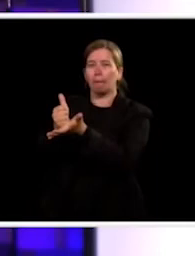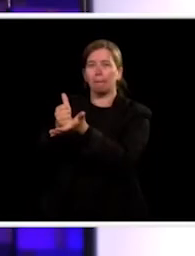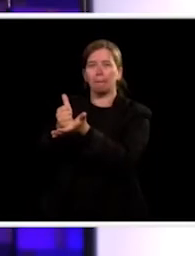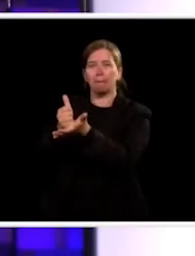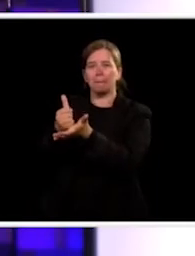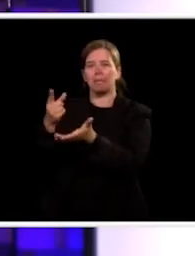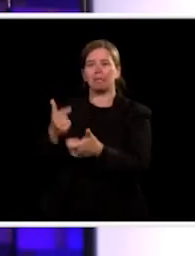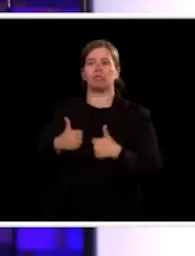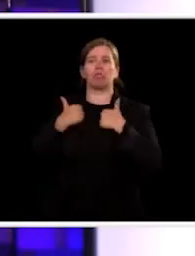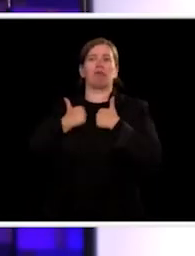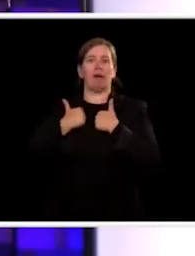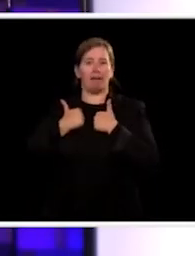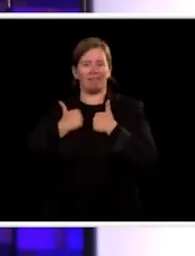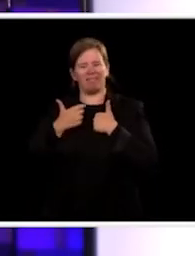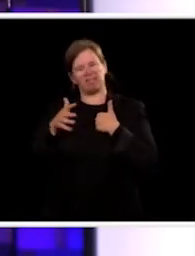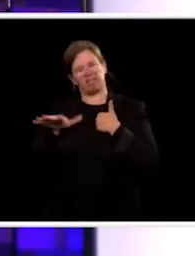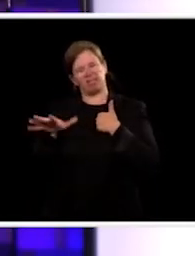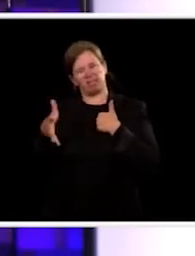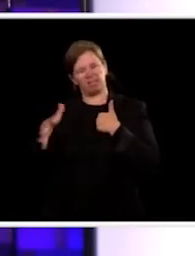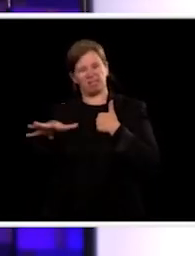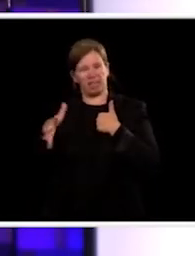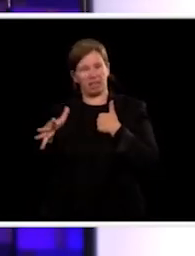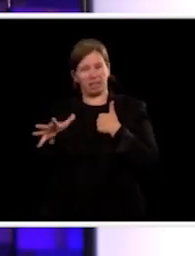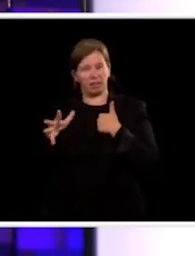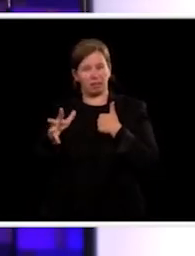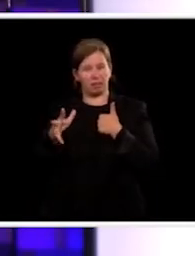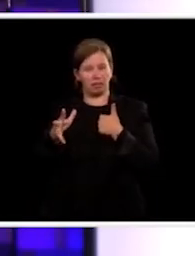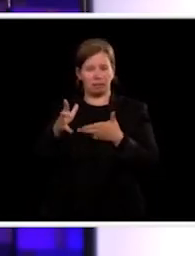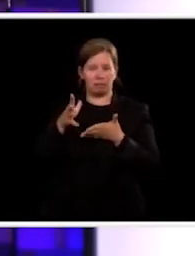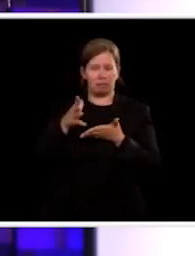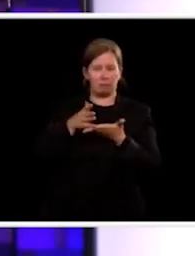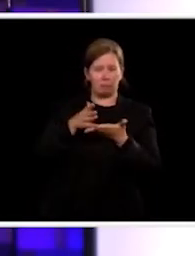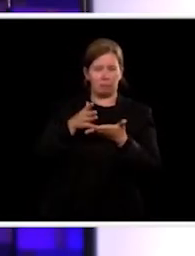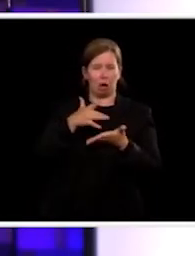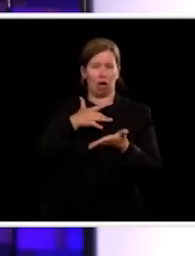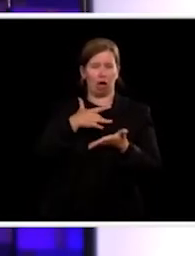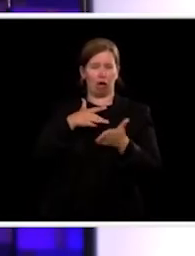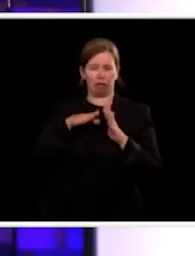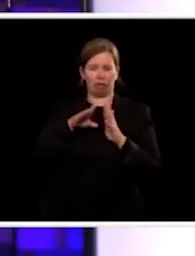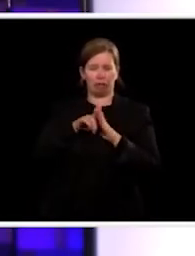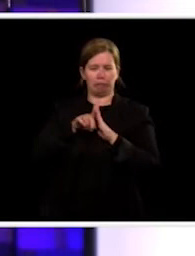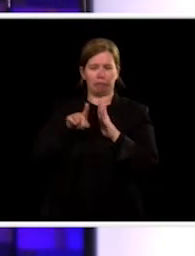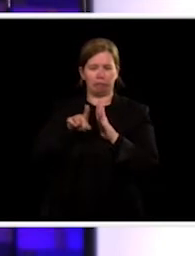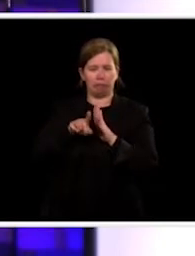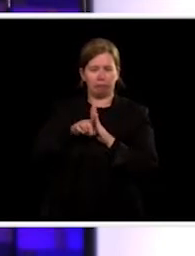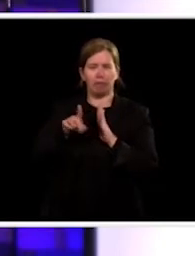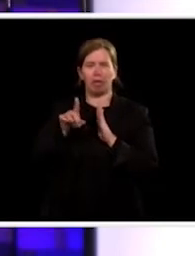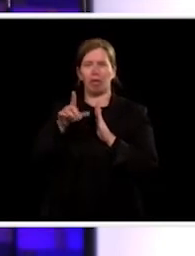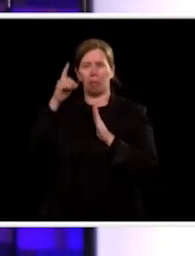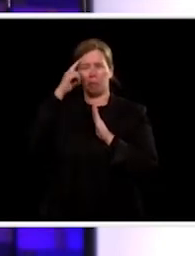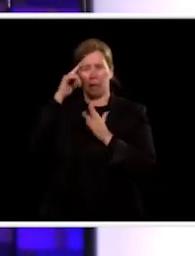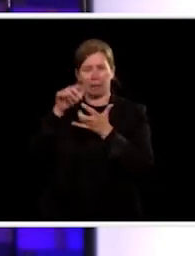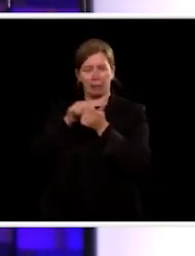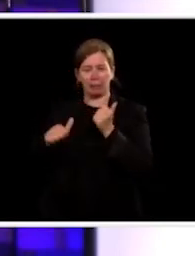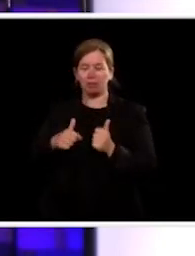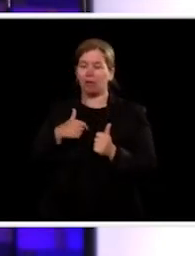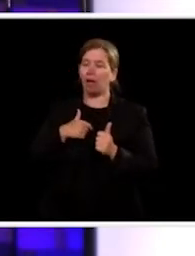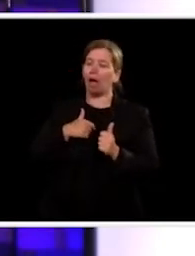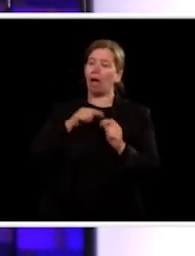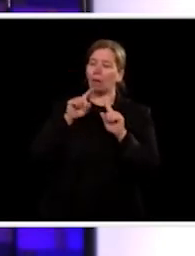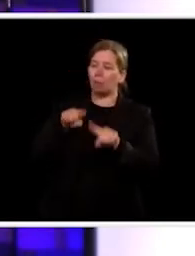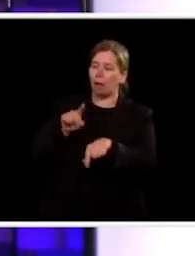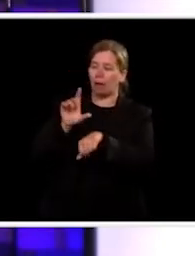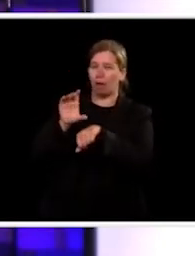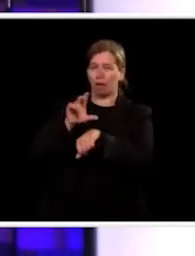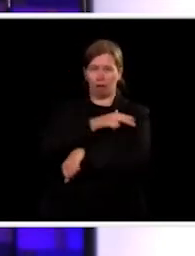lived, sort of. Heart arrhythmia, brain damage. I was in the hospital chapel